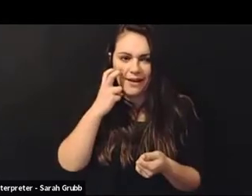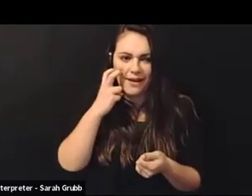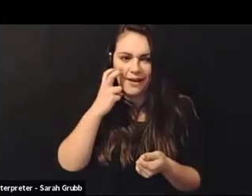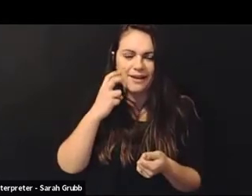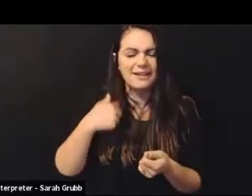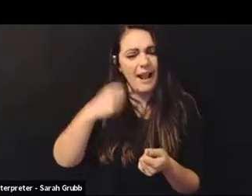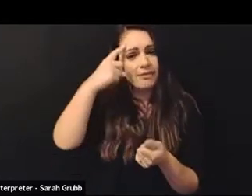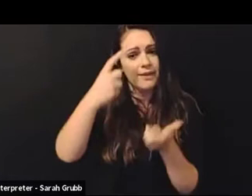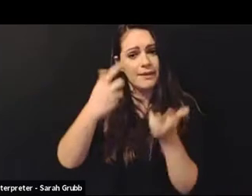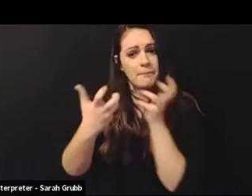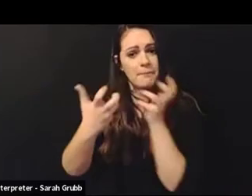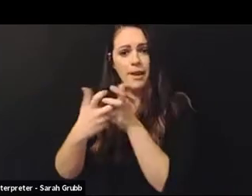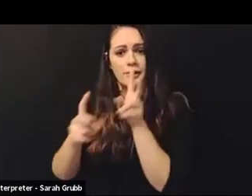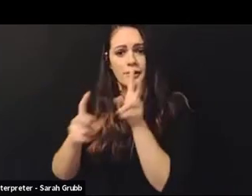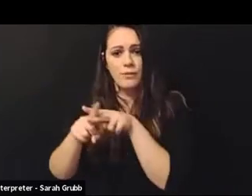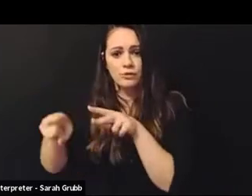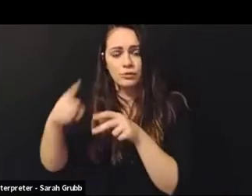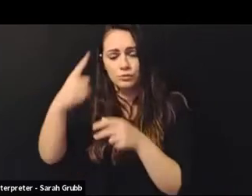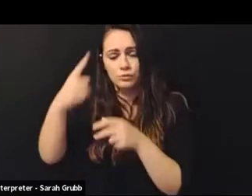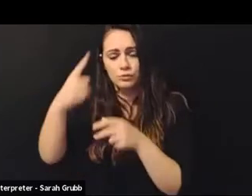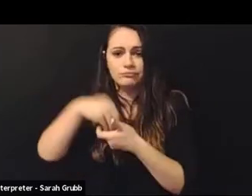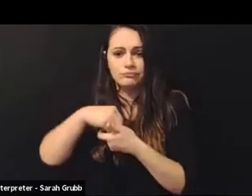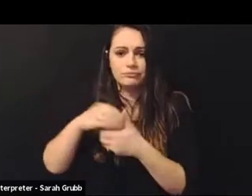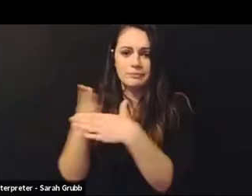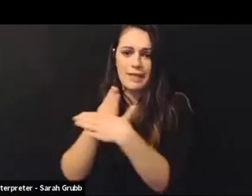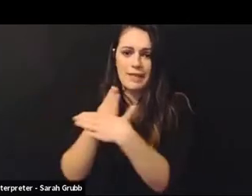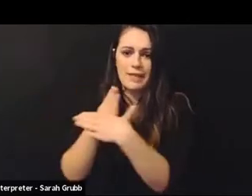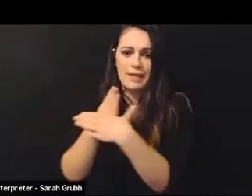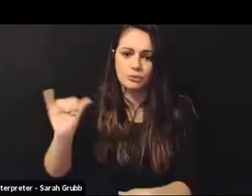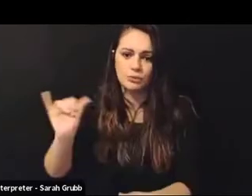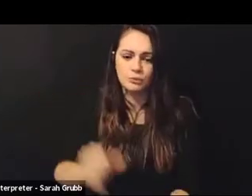with people who are on the autism spectrum.